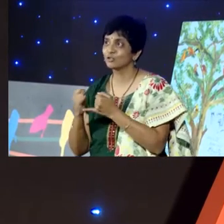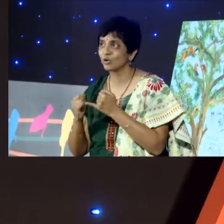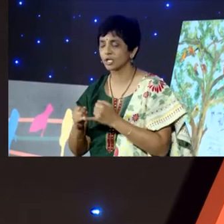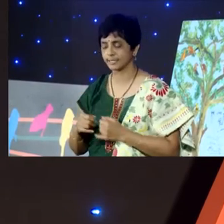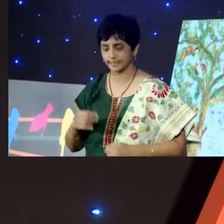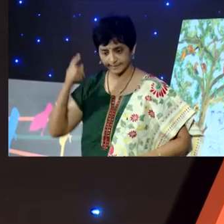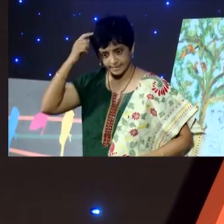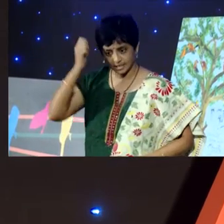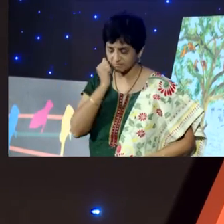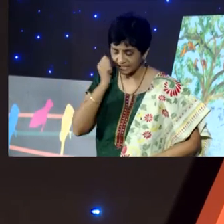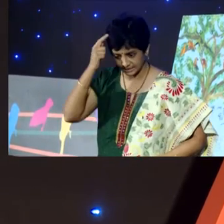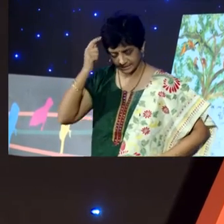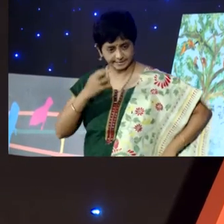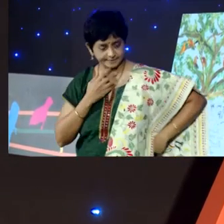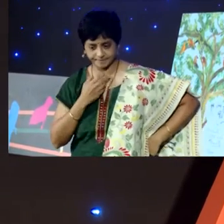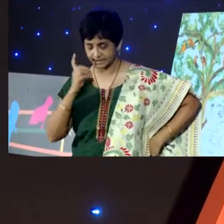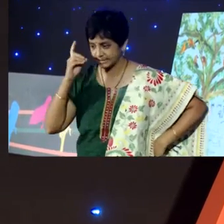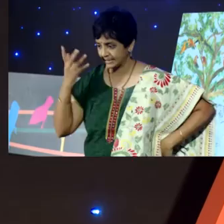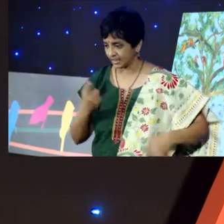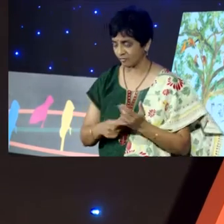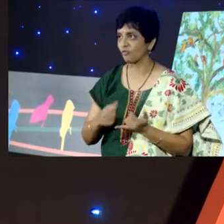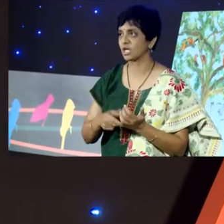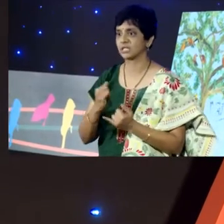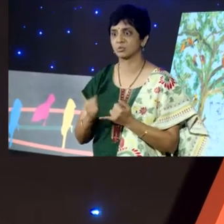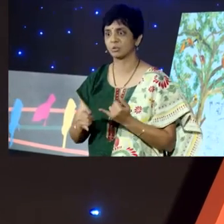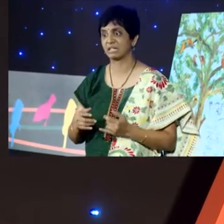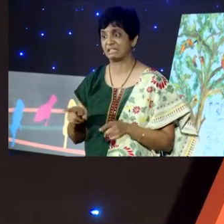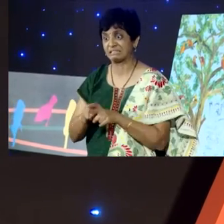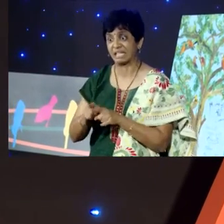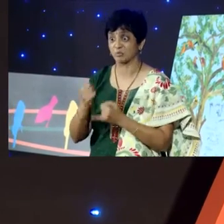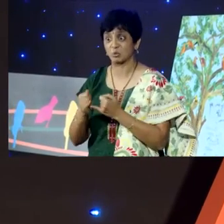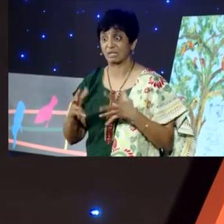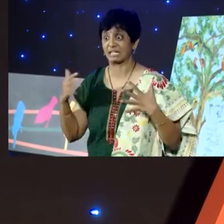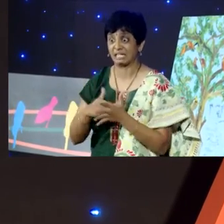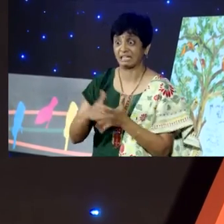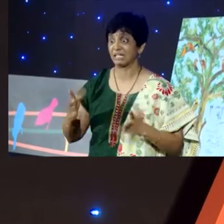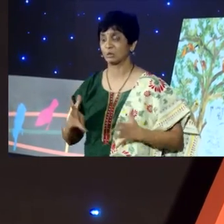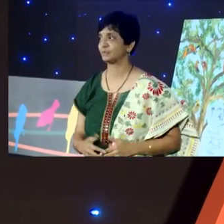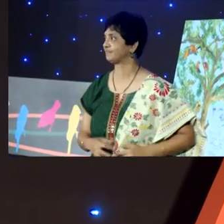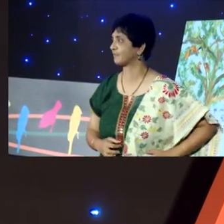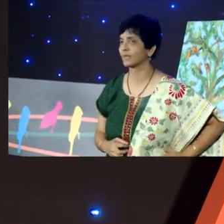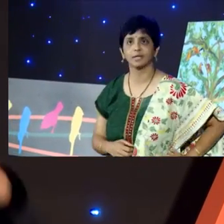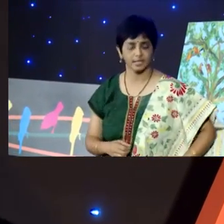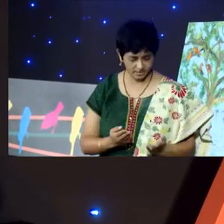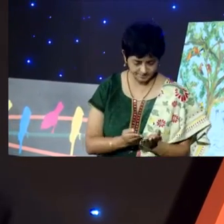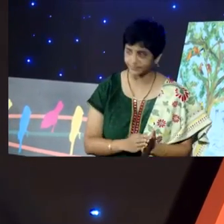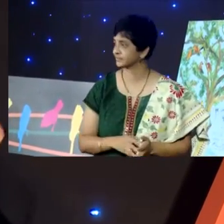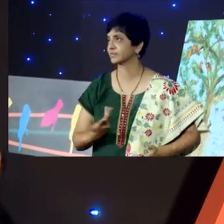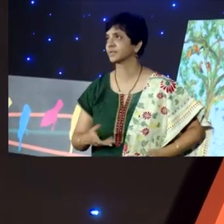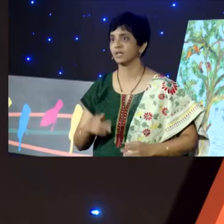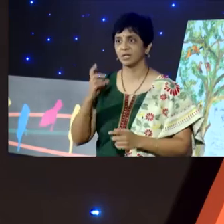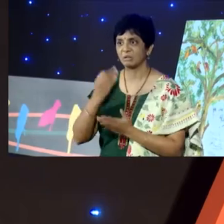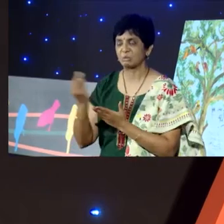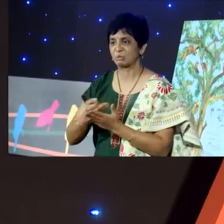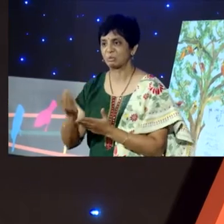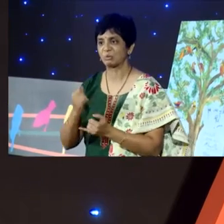concoct stories. So she has to become a dreamer herself, because she can't tell the same story again and again, even if she's telling Panchatantra, and she has 5 million